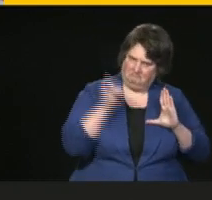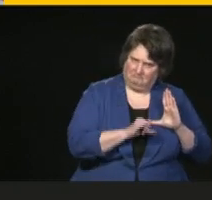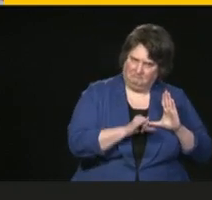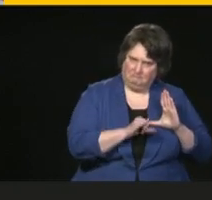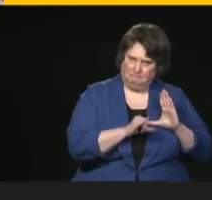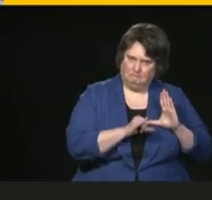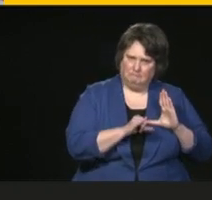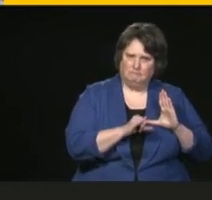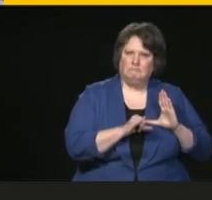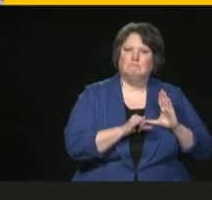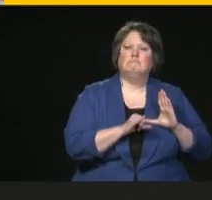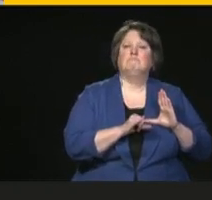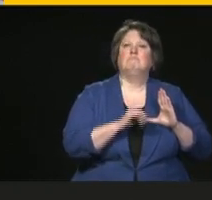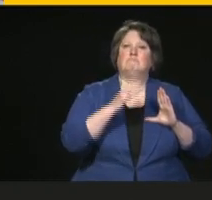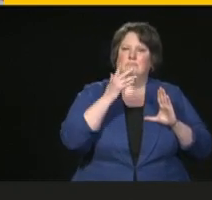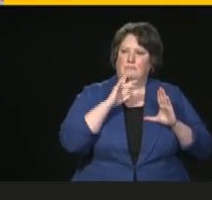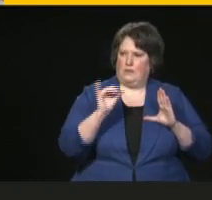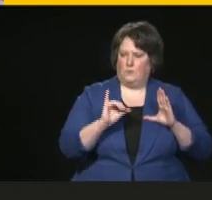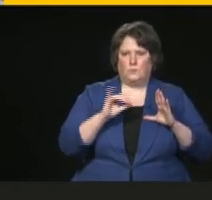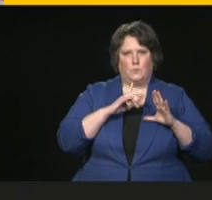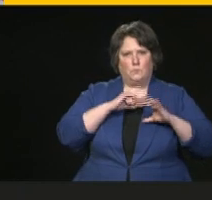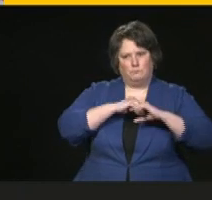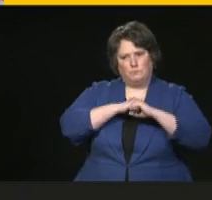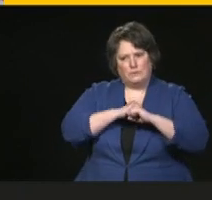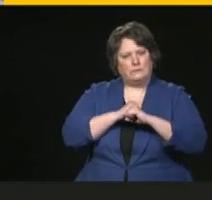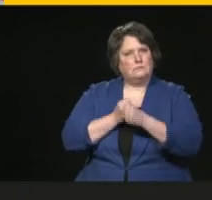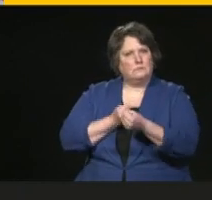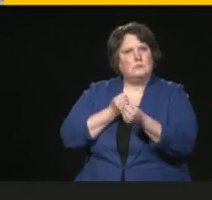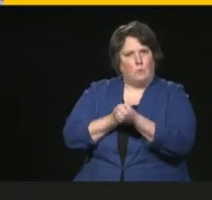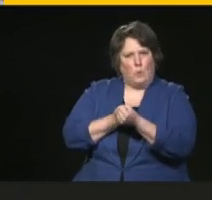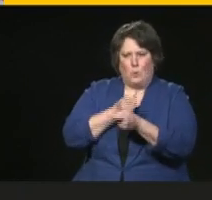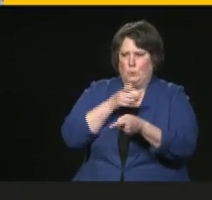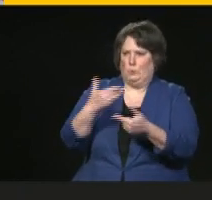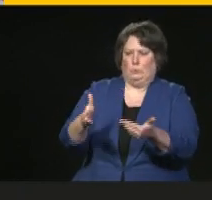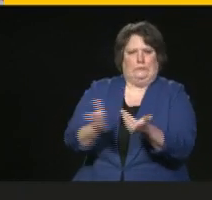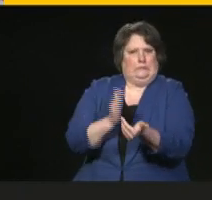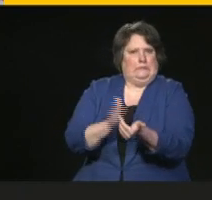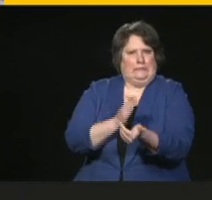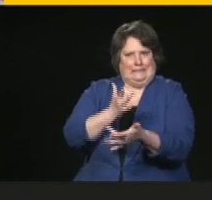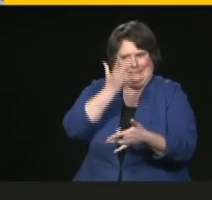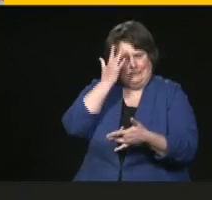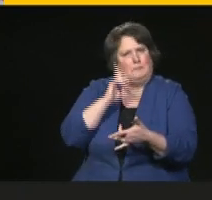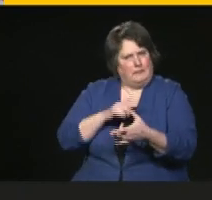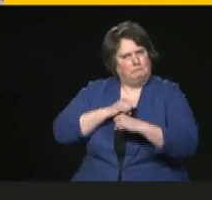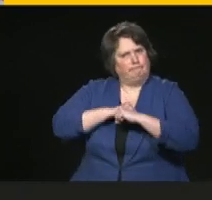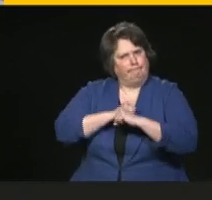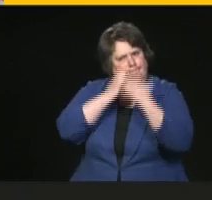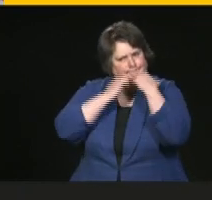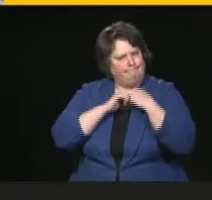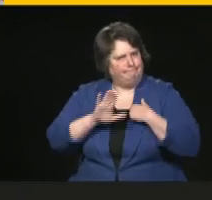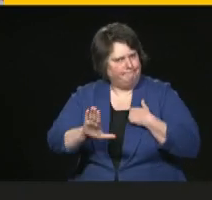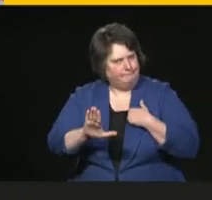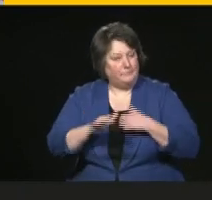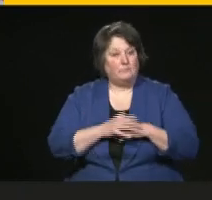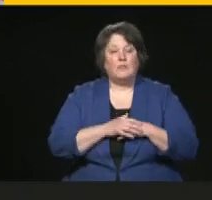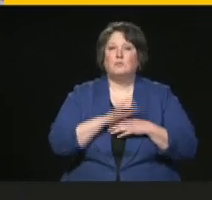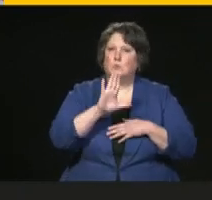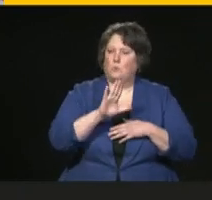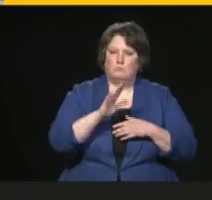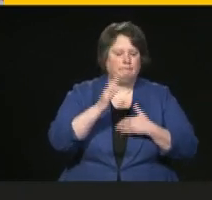support those who are most vulnerable. I am reminding Canadians of all ages, do not underestimate the severity of this